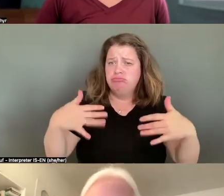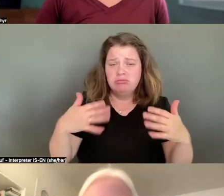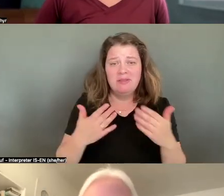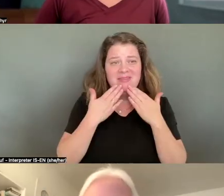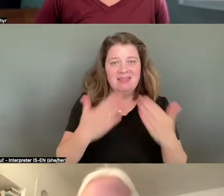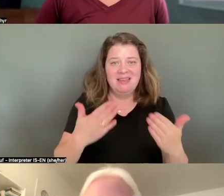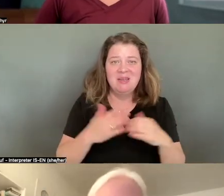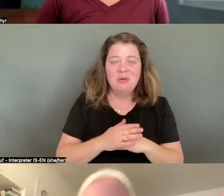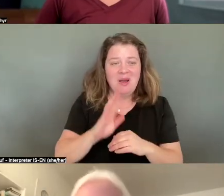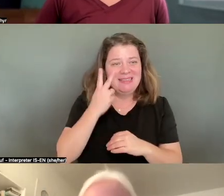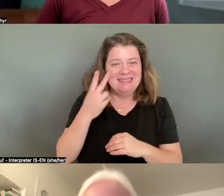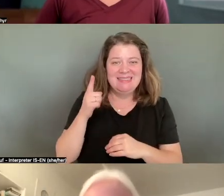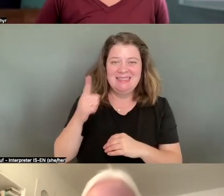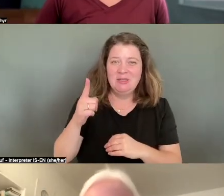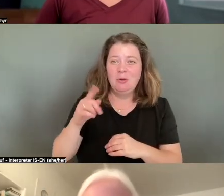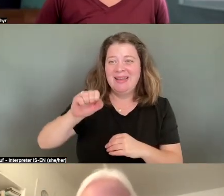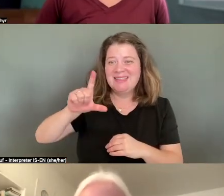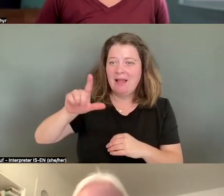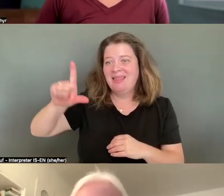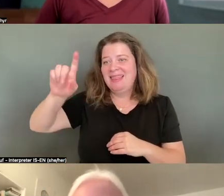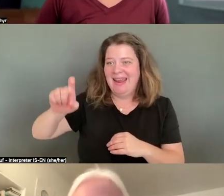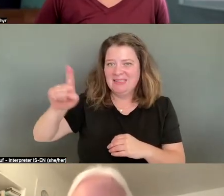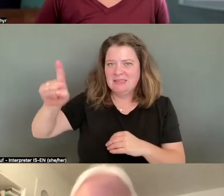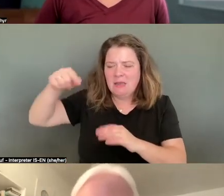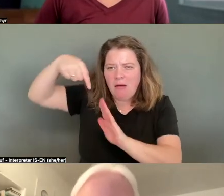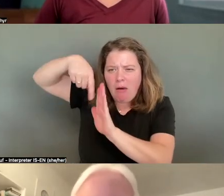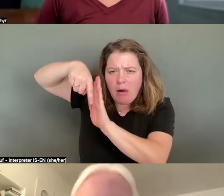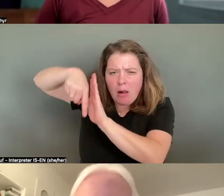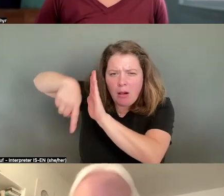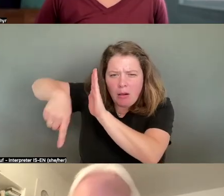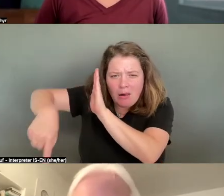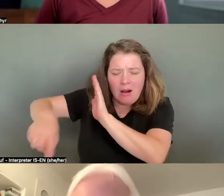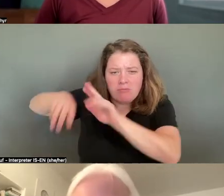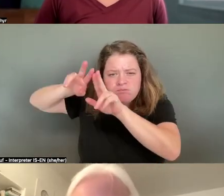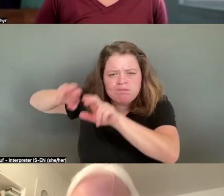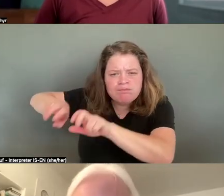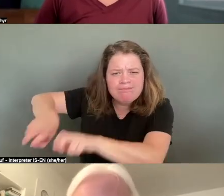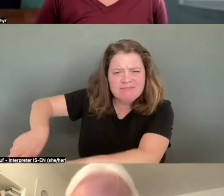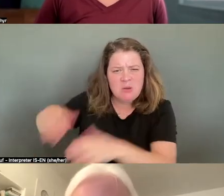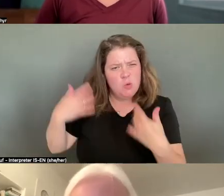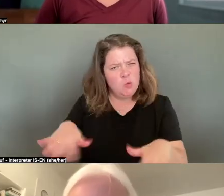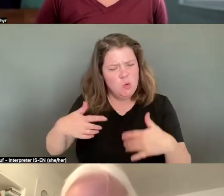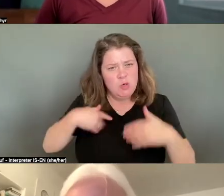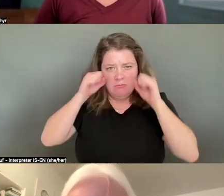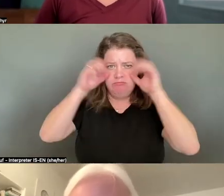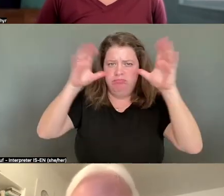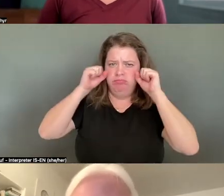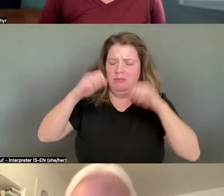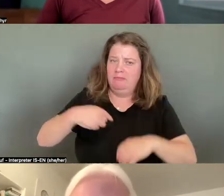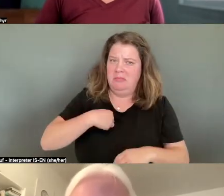using ASLX and expansions of everything that's going on with that. I find it always an amazing tool for